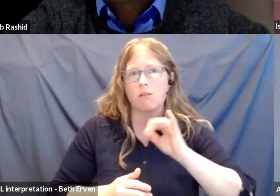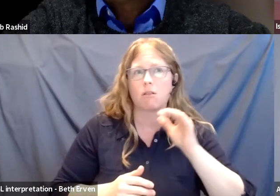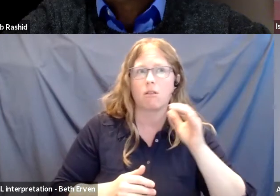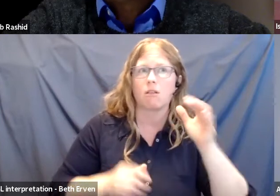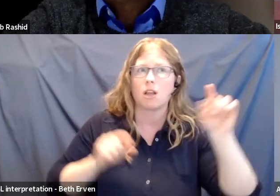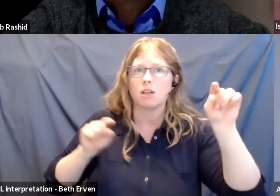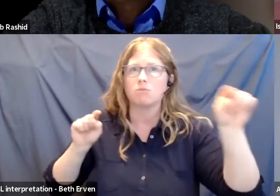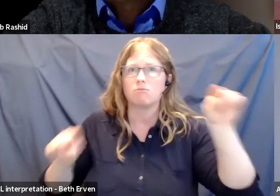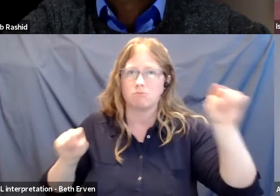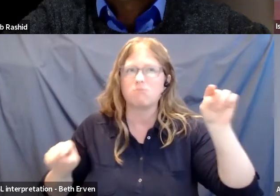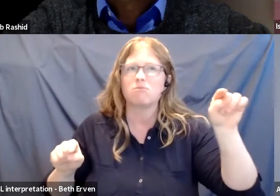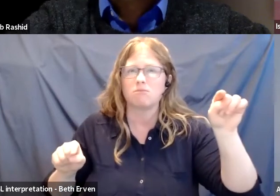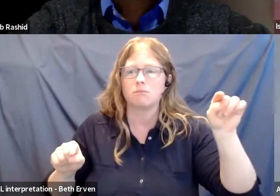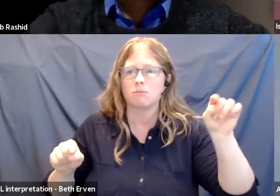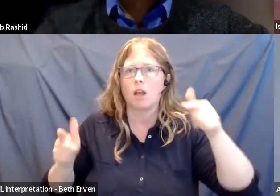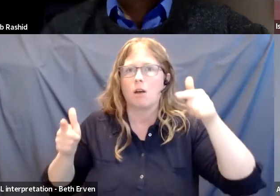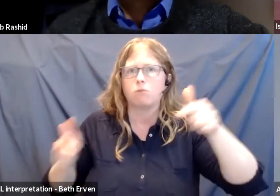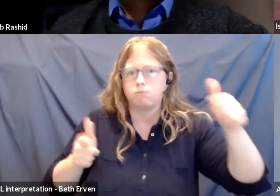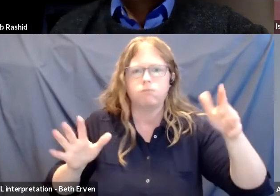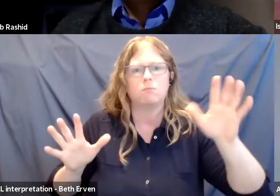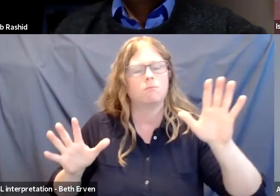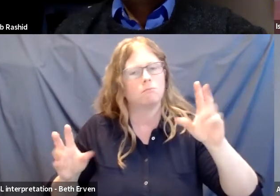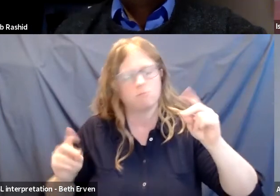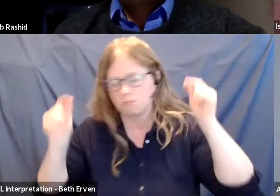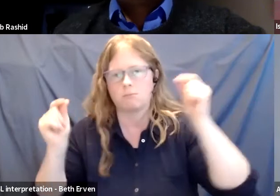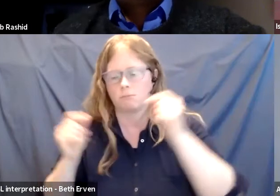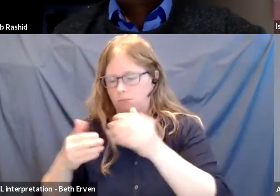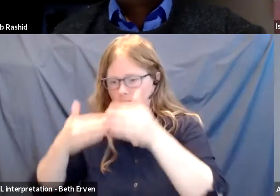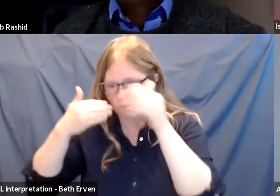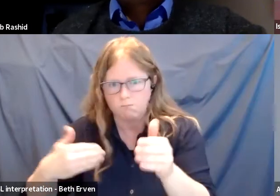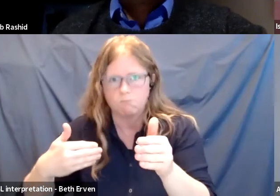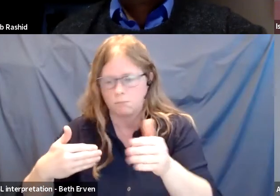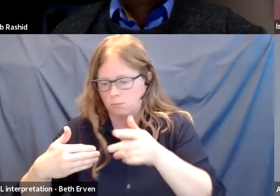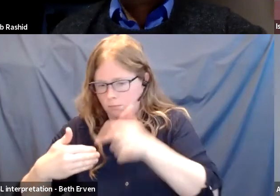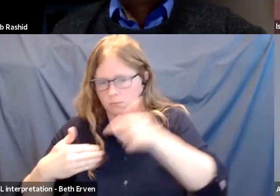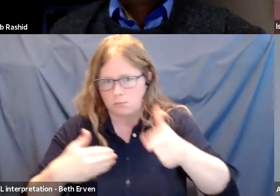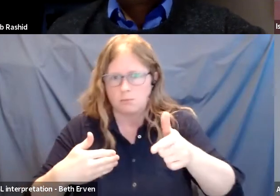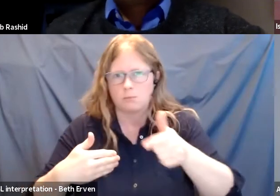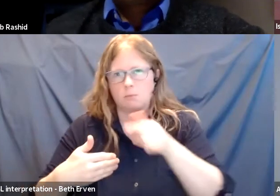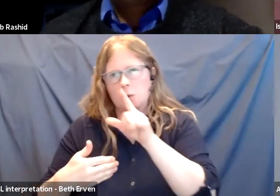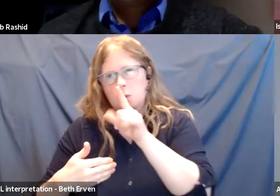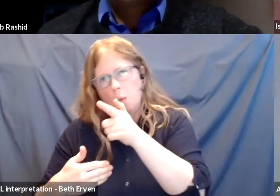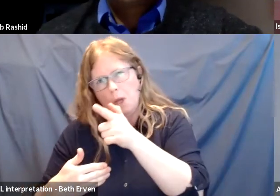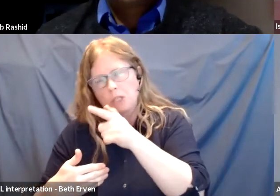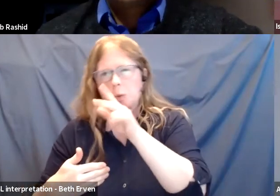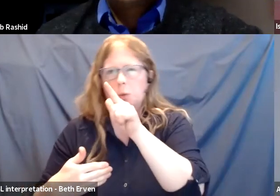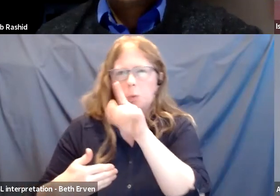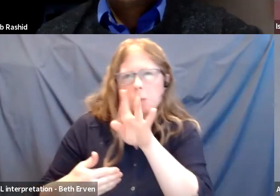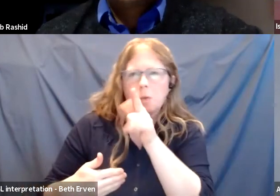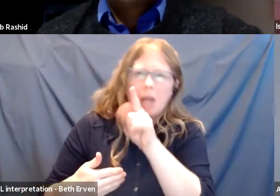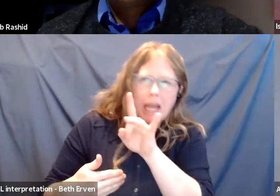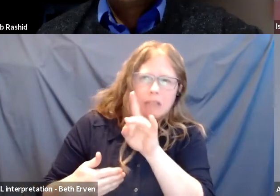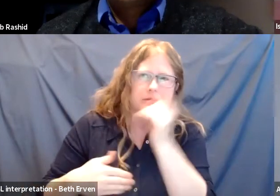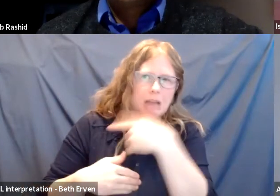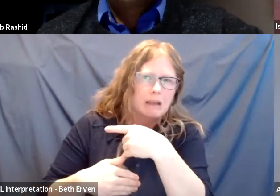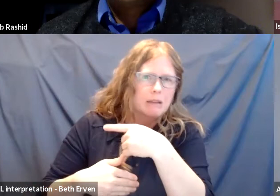done the 2-dose regimen so close together and have stuck to the 21 and 28 day time